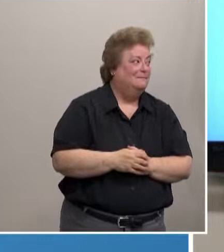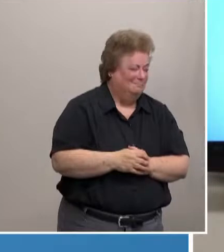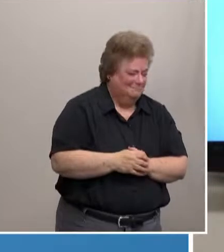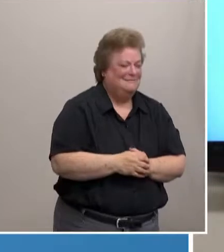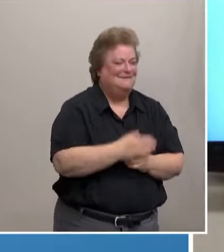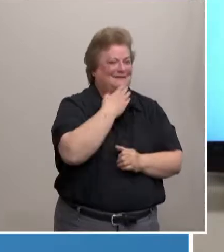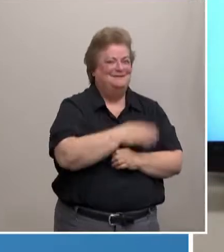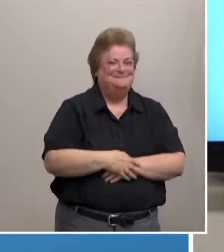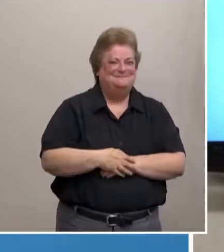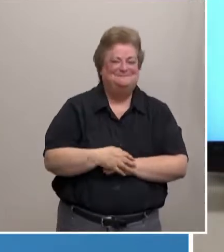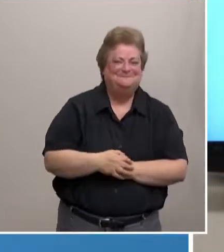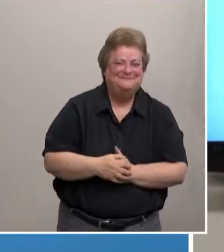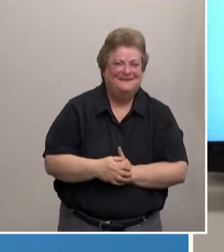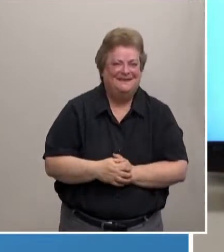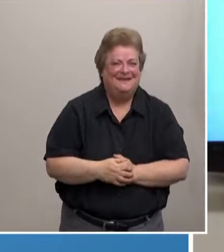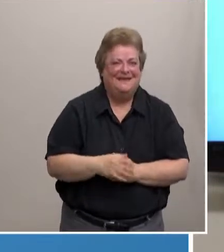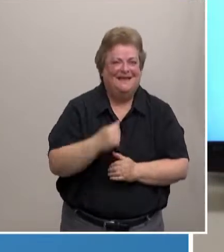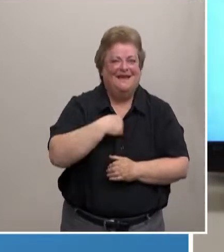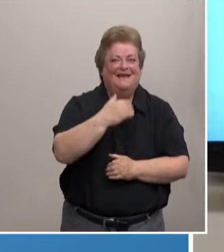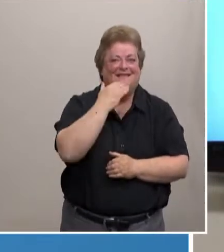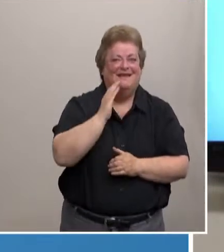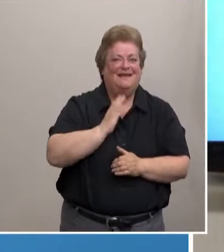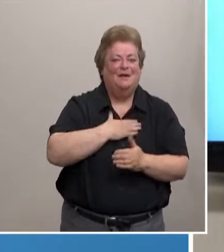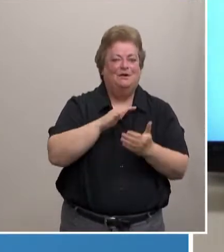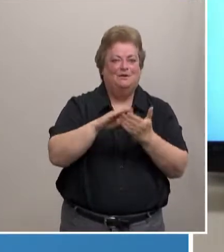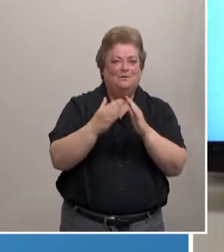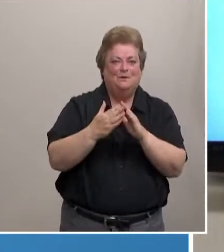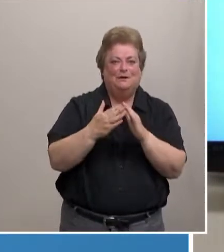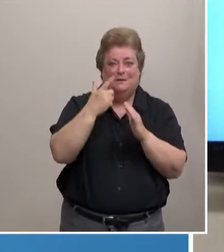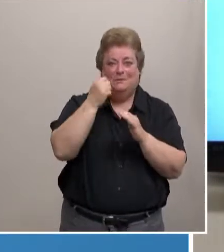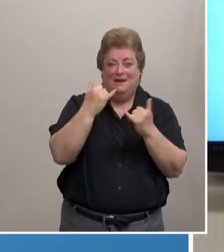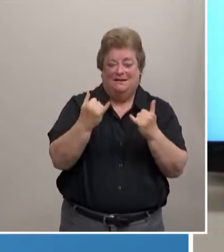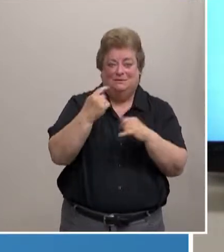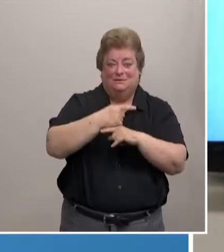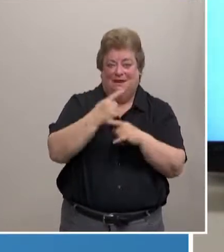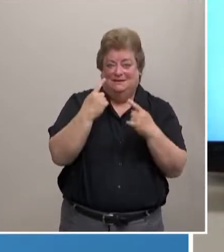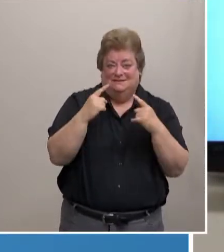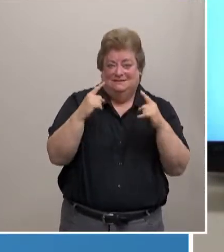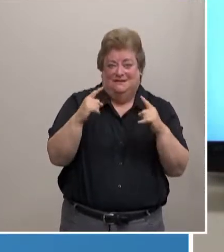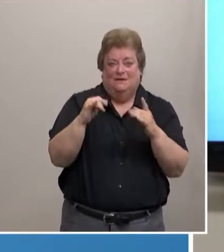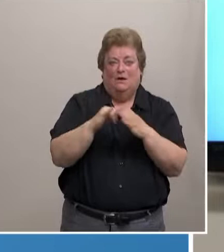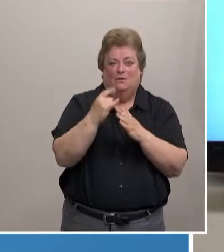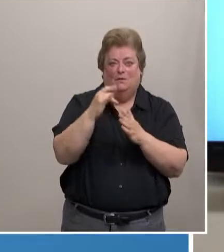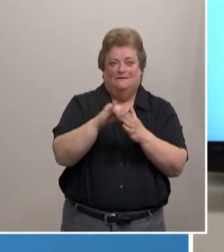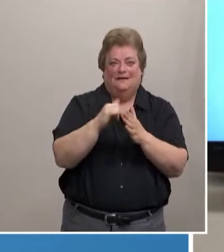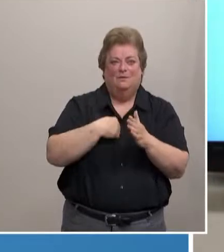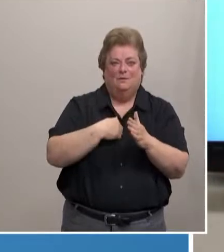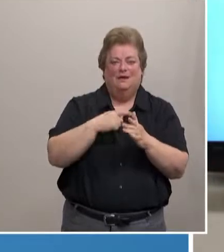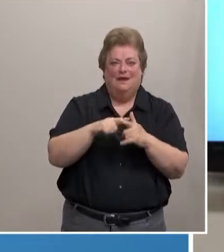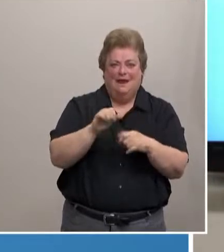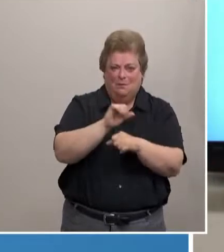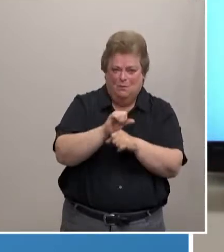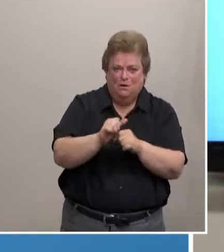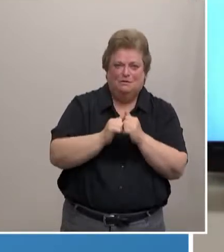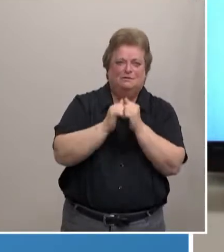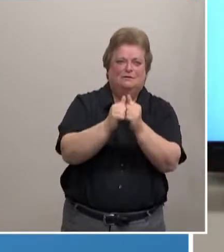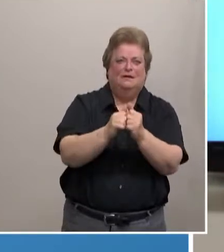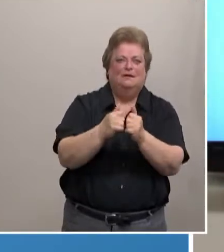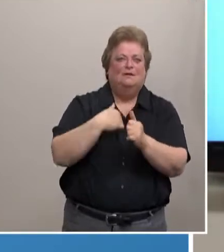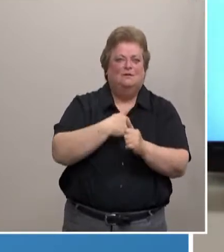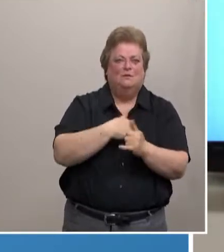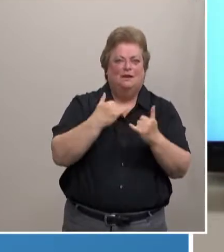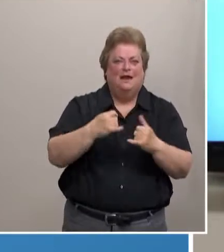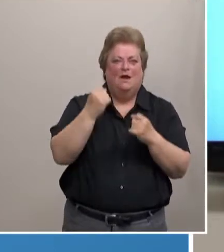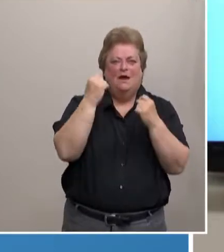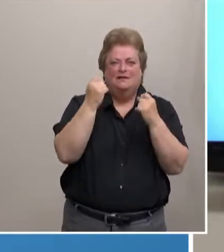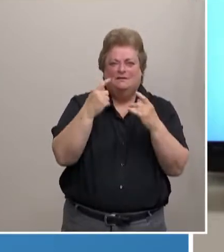to you, Margie. And I thank our community because today's successes are ones we have forged together. We now understand in